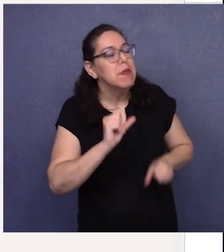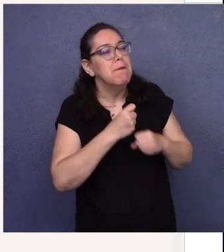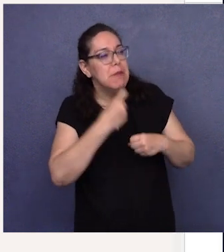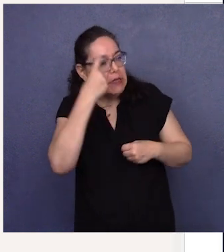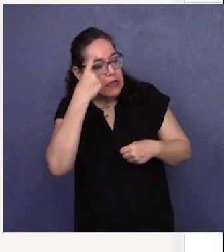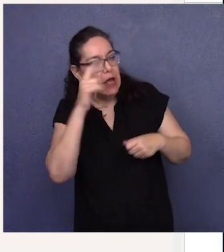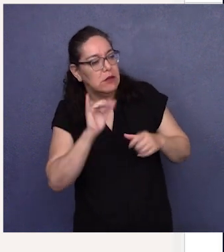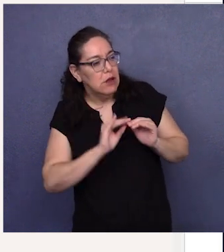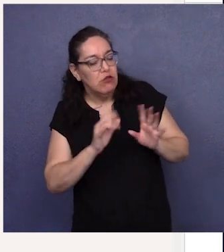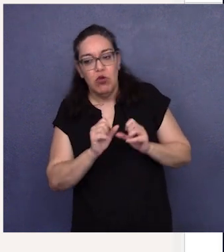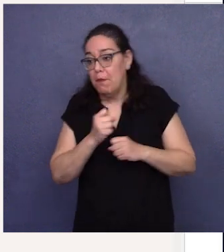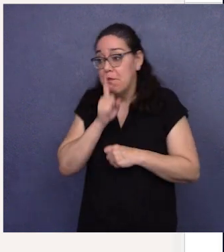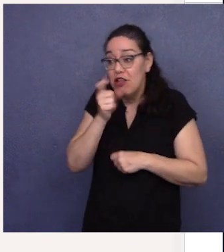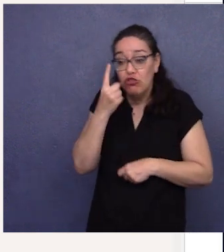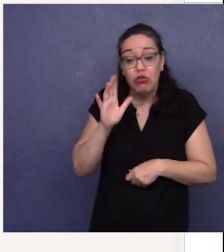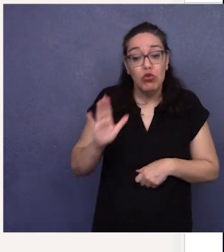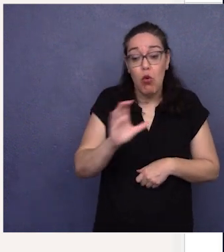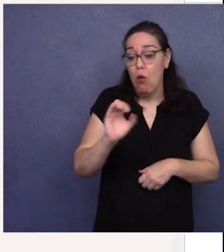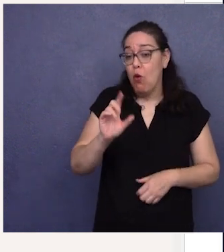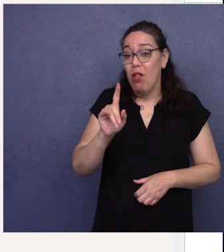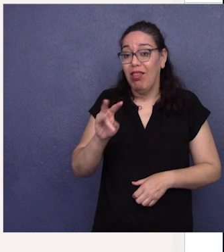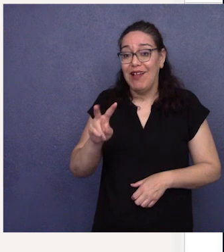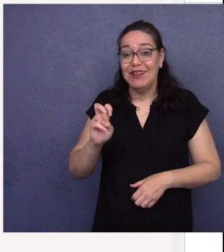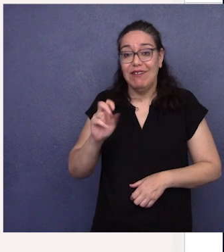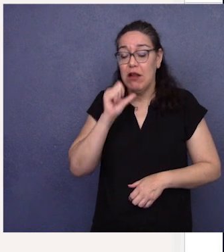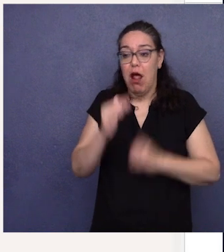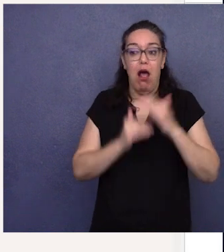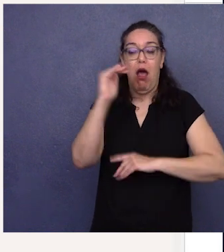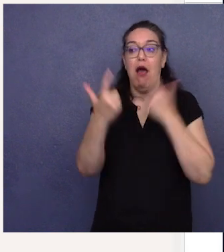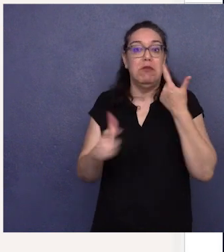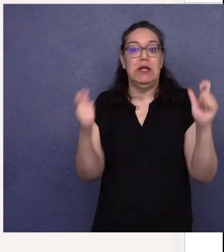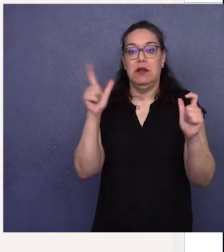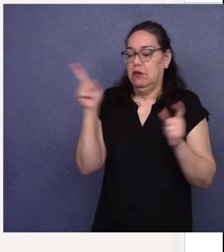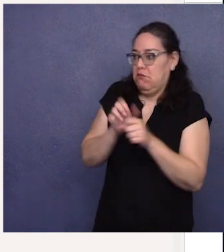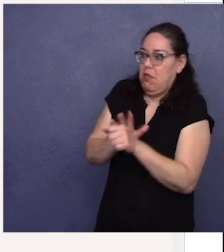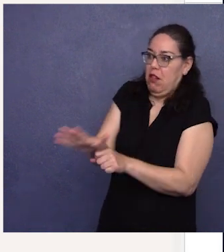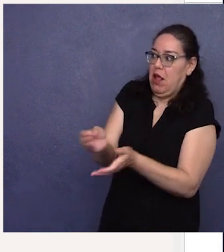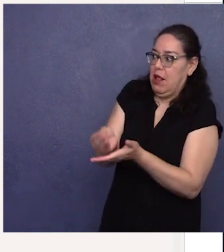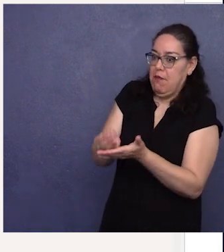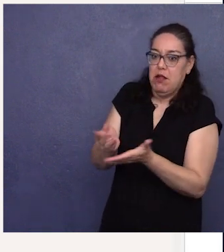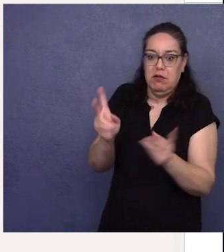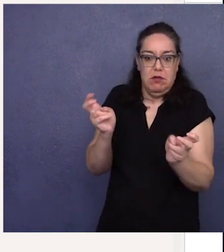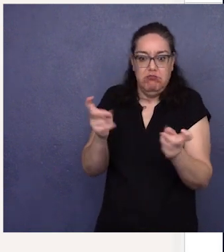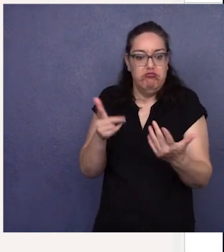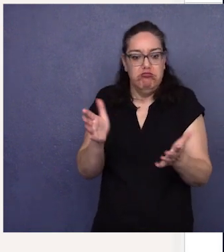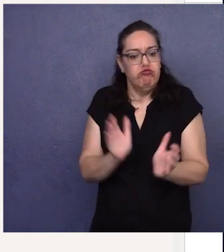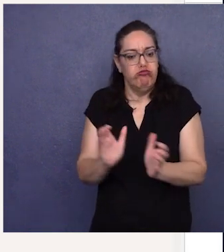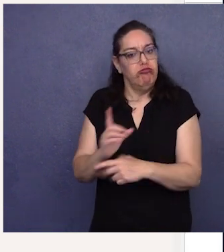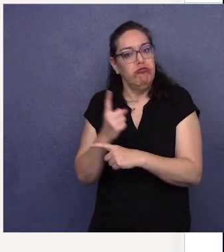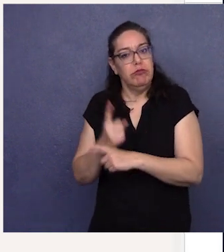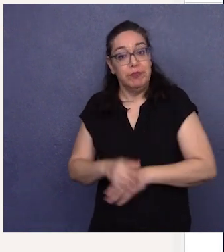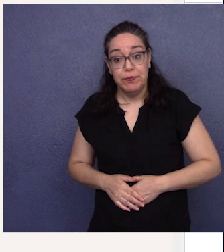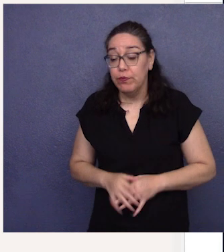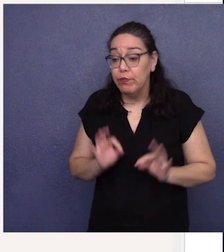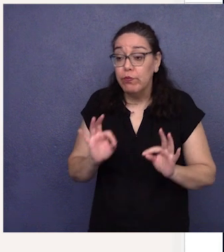your collectives are not too big, because there's plenty of money, you know, to go around, so to speak. All right,